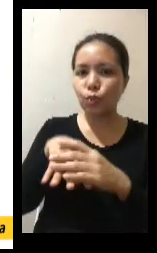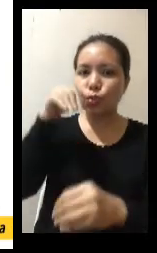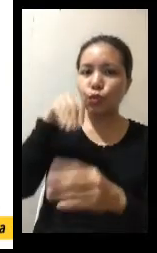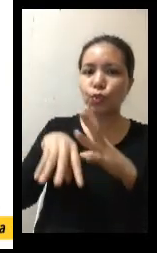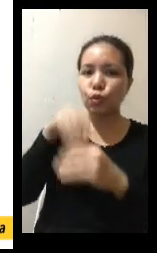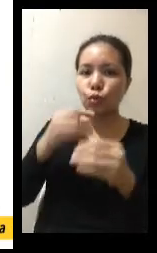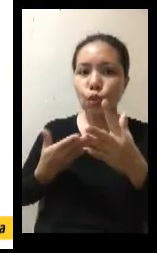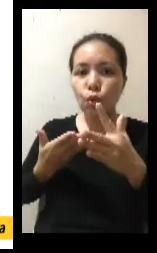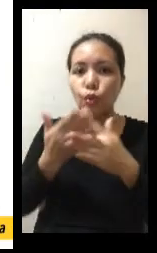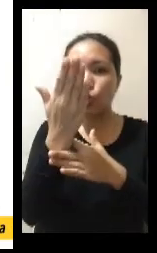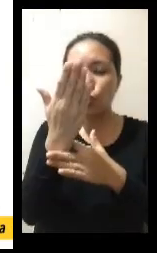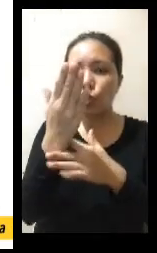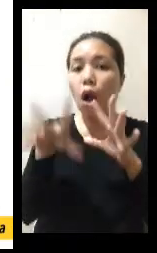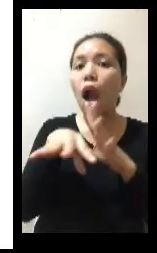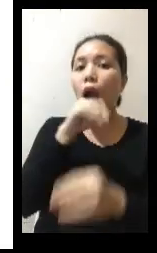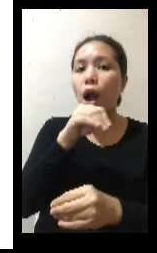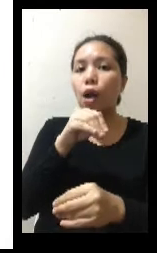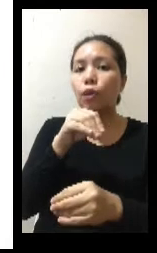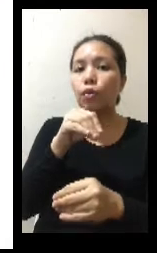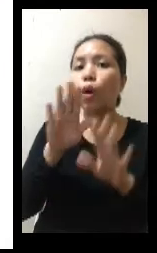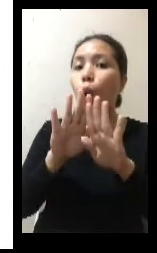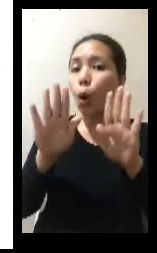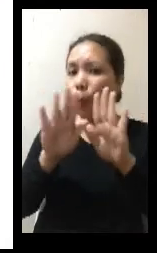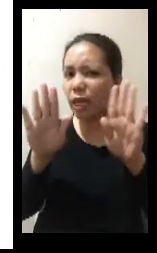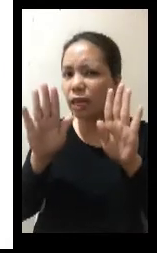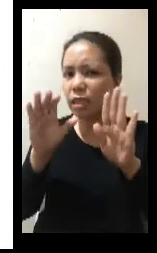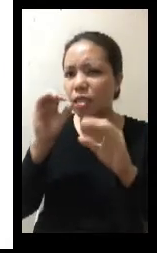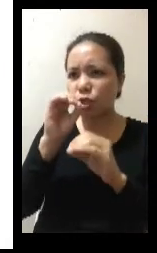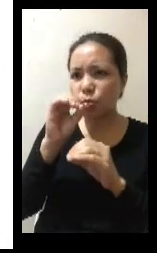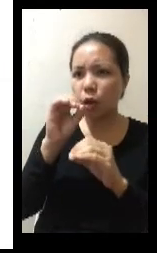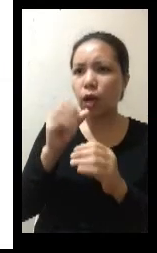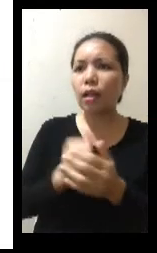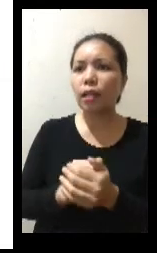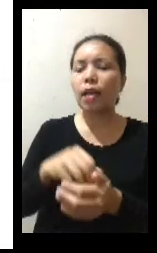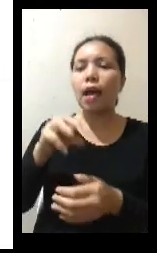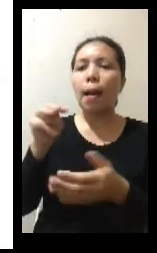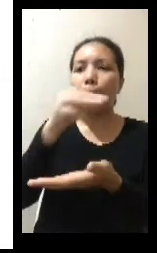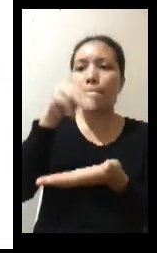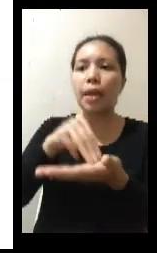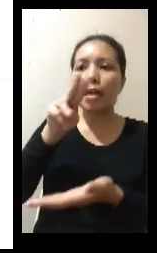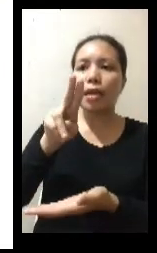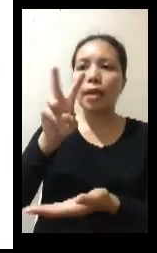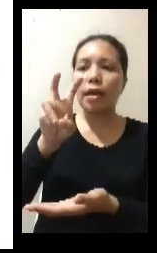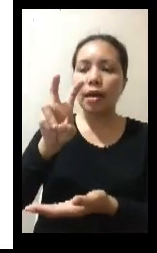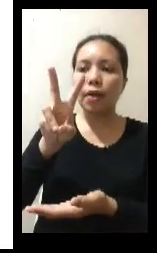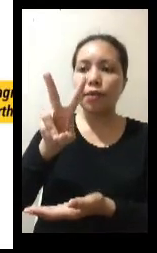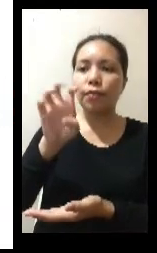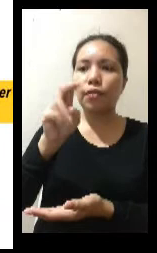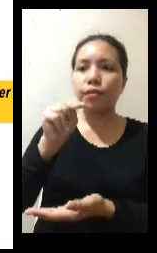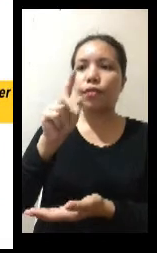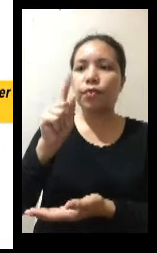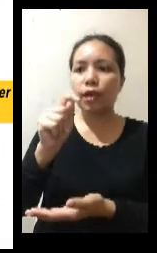chamber. Magma escapes from the volcano through the openings in the Earth's crust called vents. The main vent is